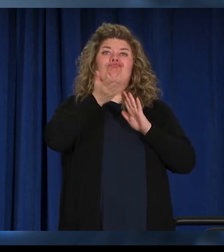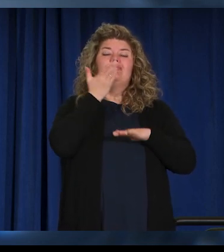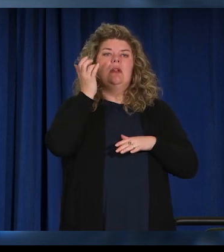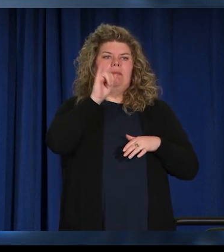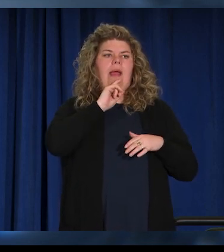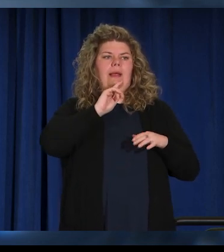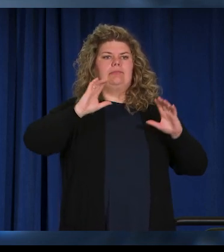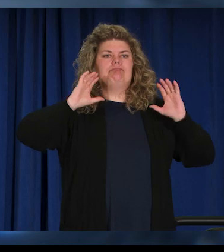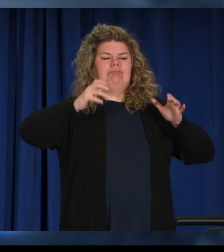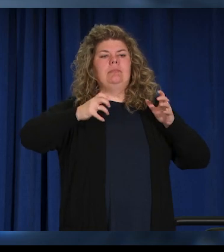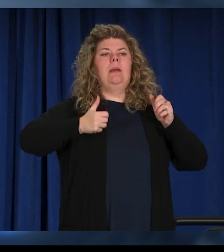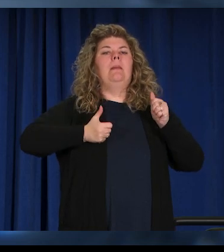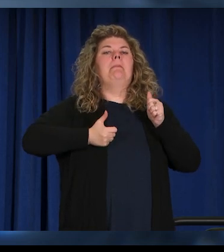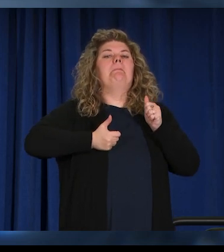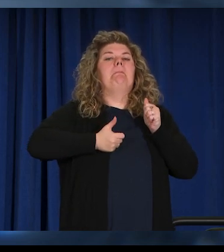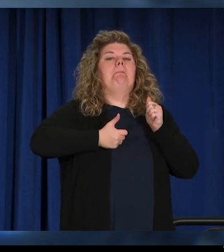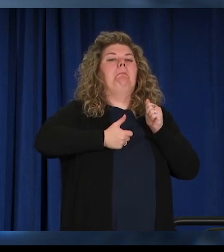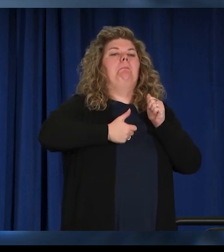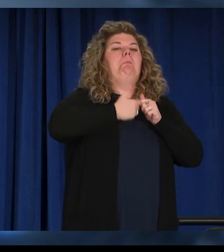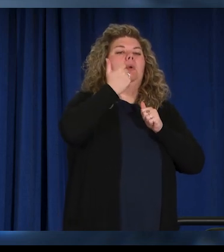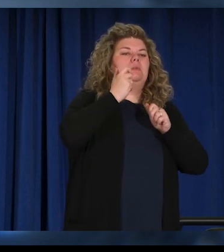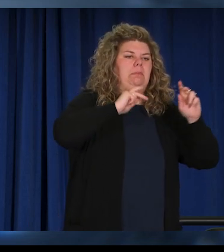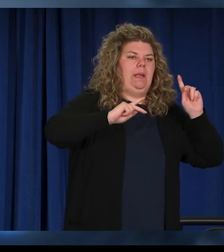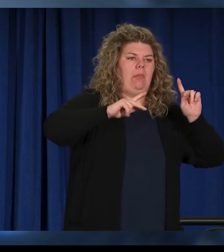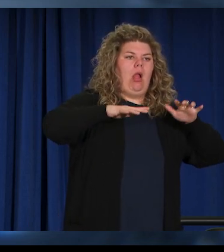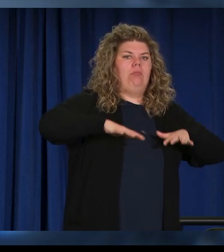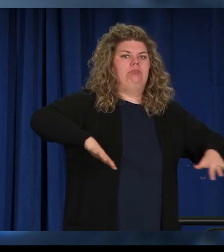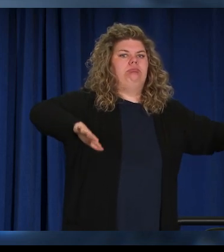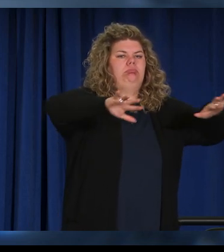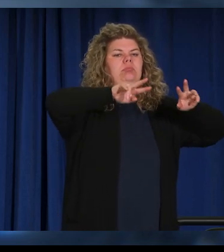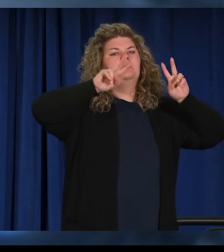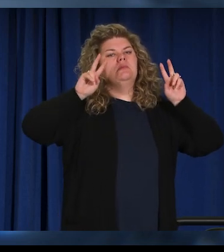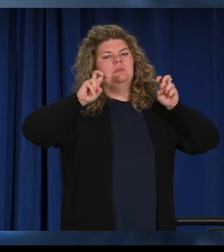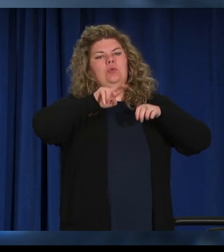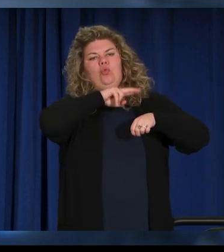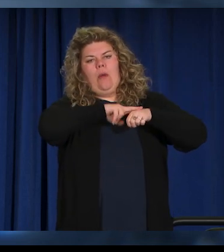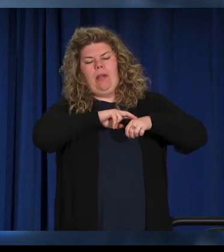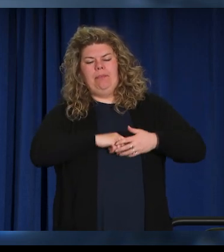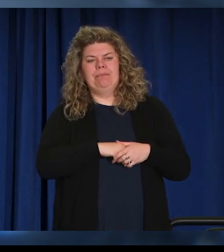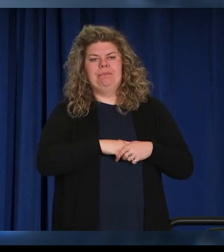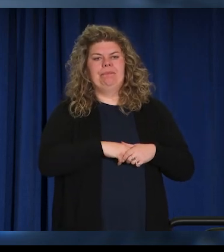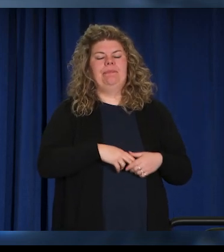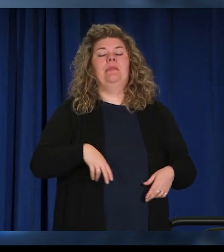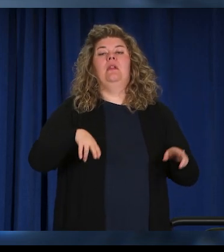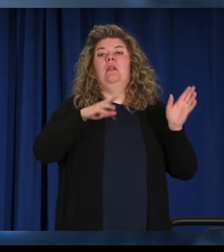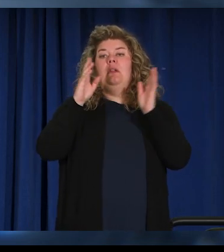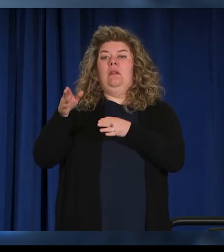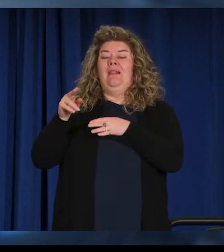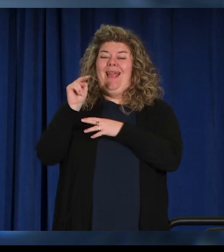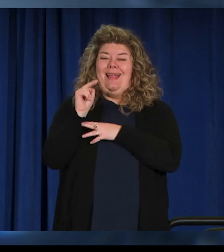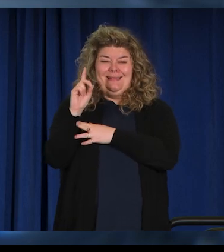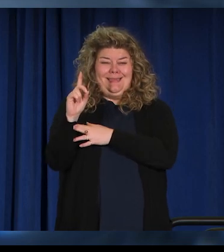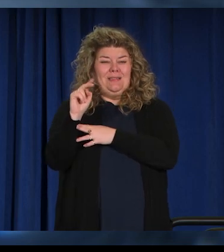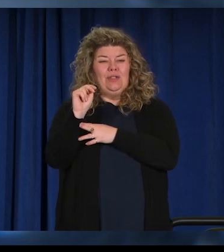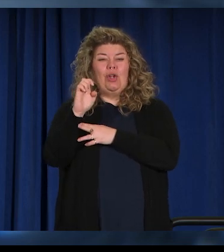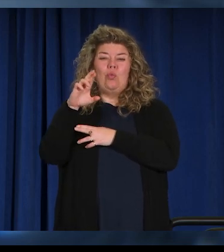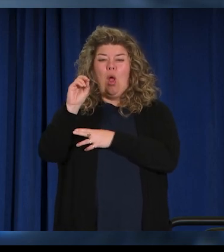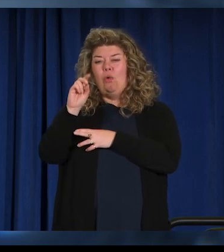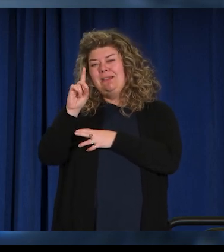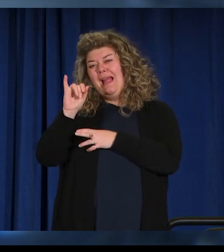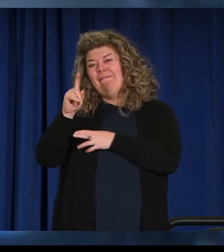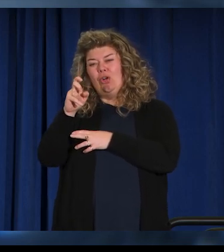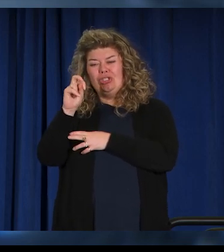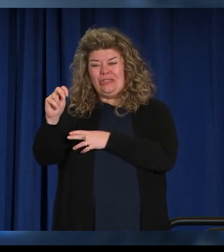within the dominant societal standards of normal. The second is neurodivergent. This is the opposite